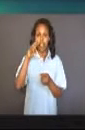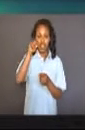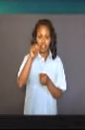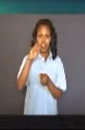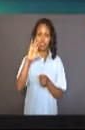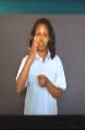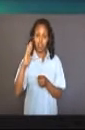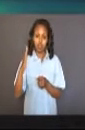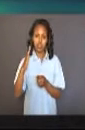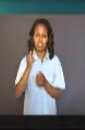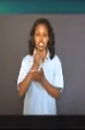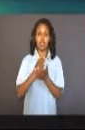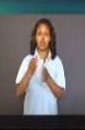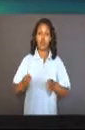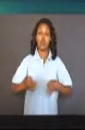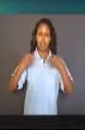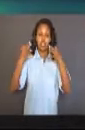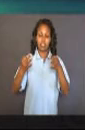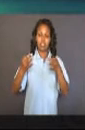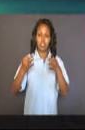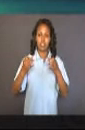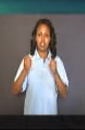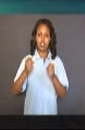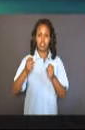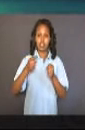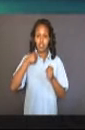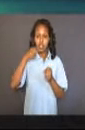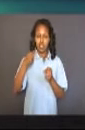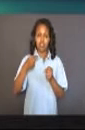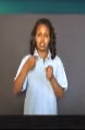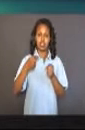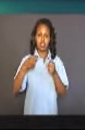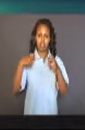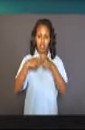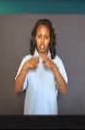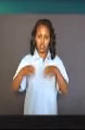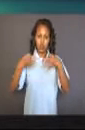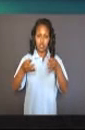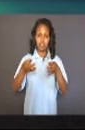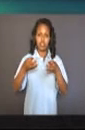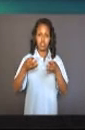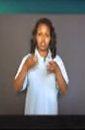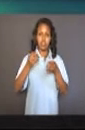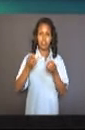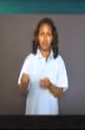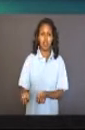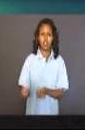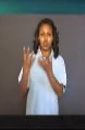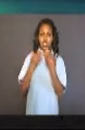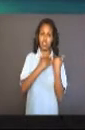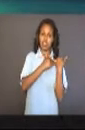N-type semiconductors are said to have electrons as their